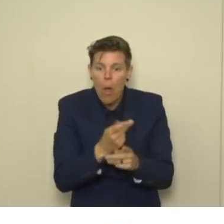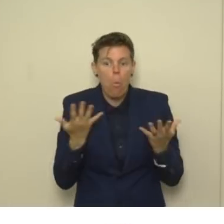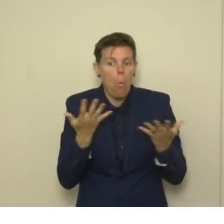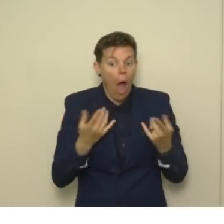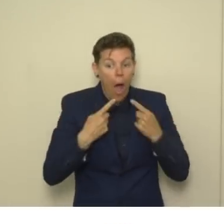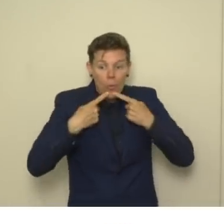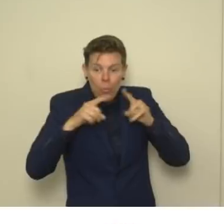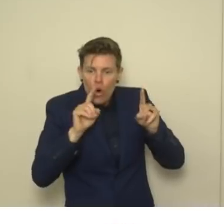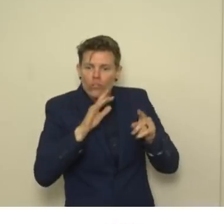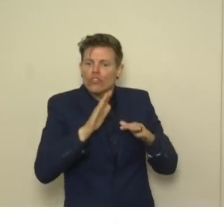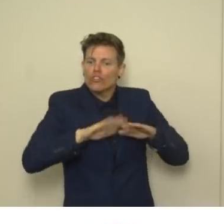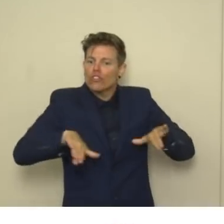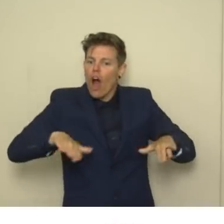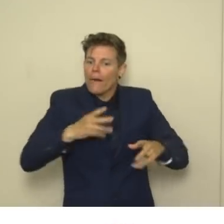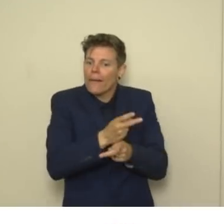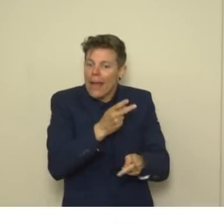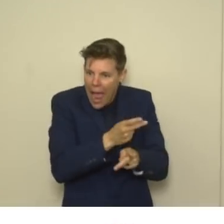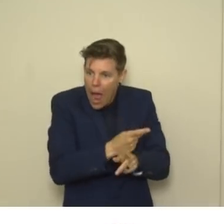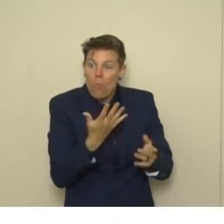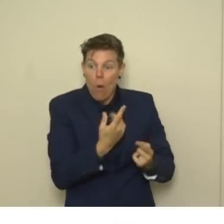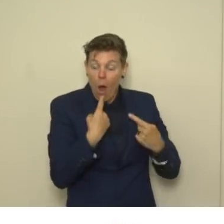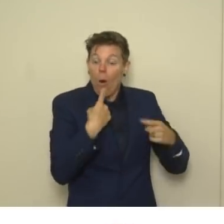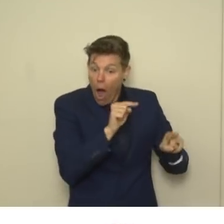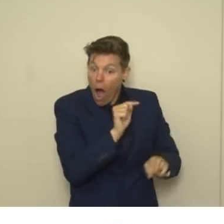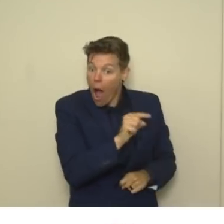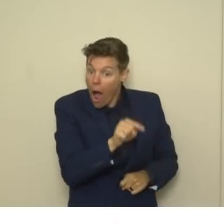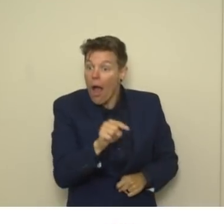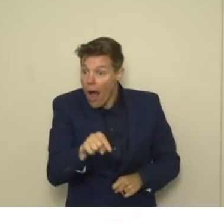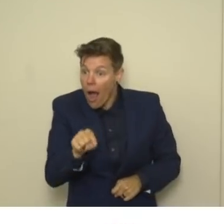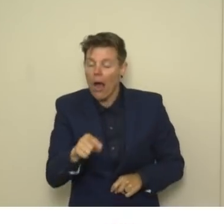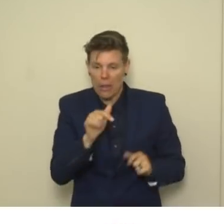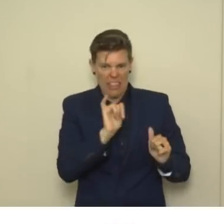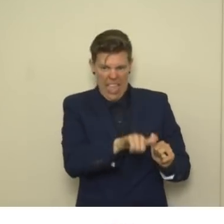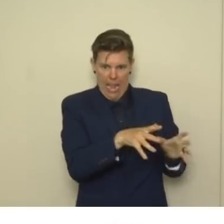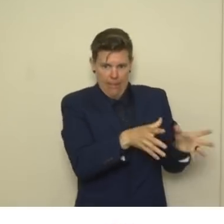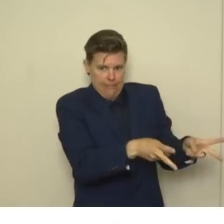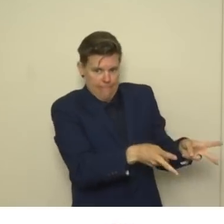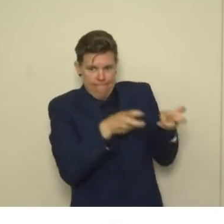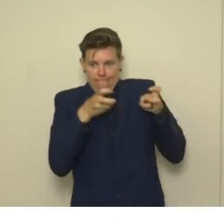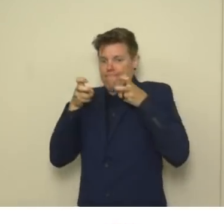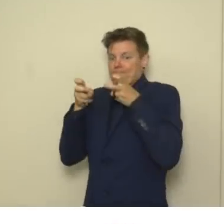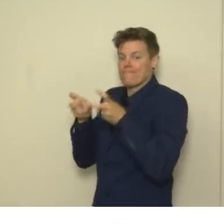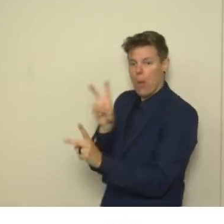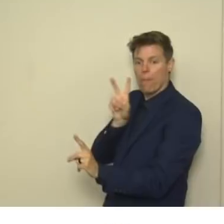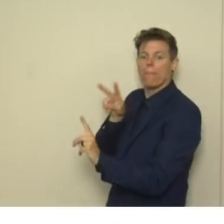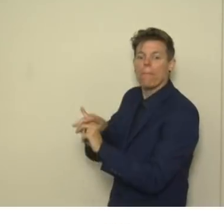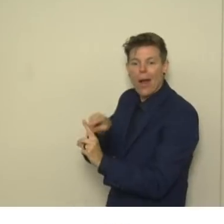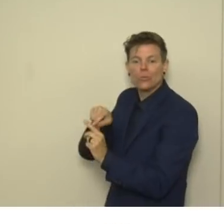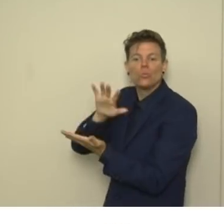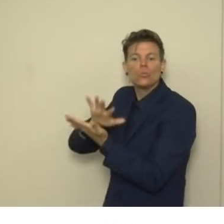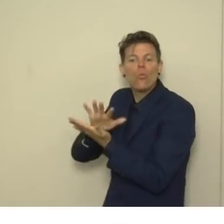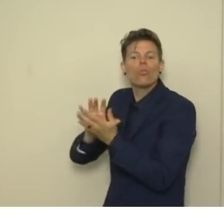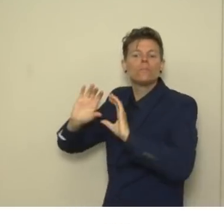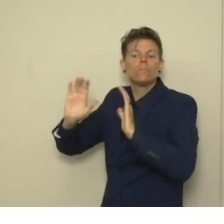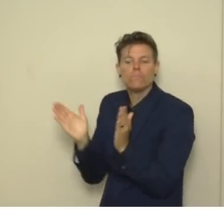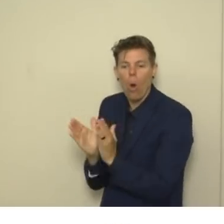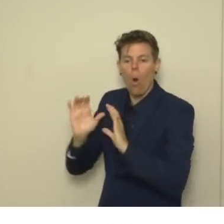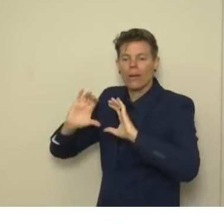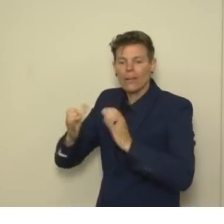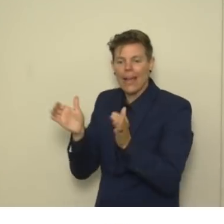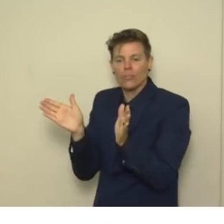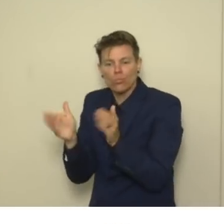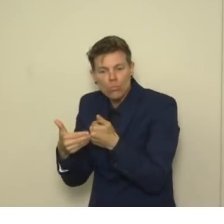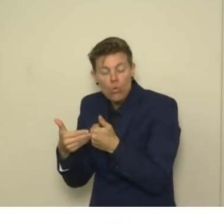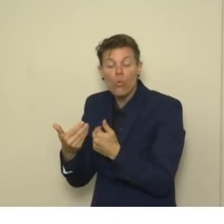public education. I'm using data, science, and effective techniques to keep educators and our students safe, and to meet